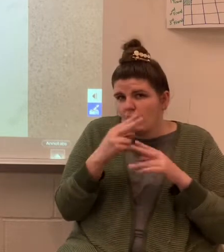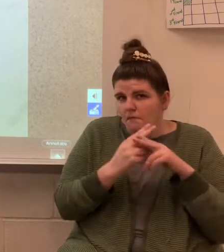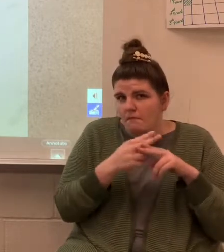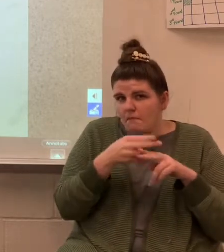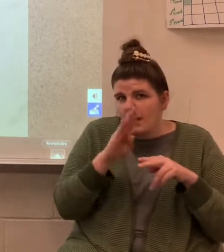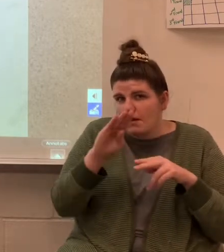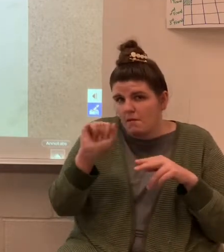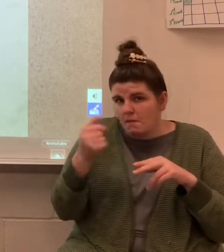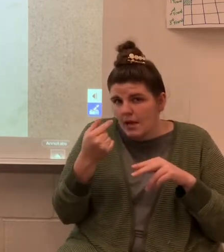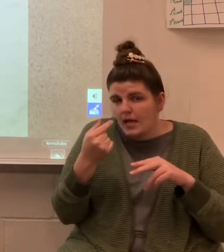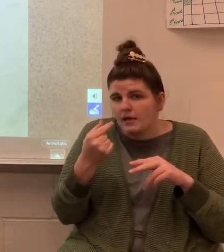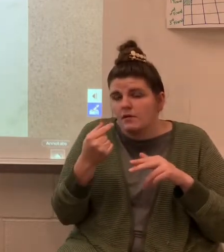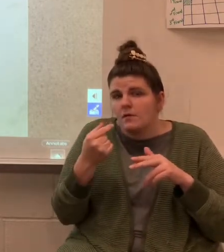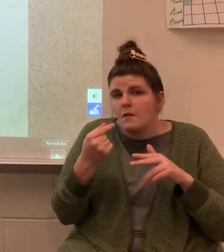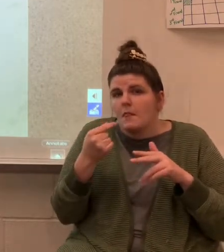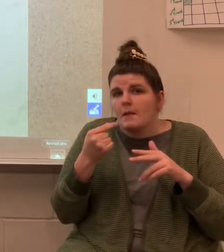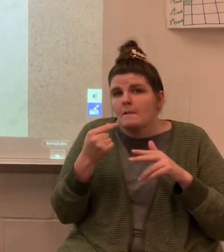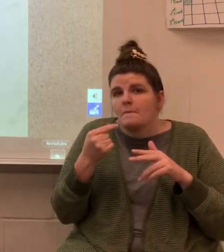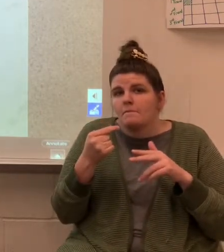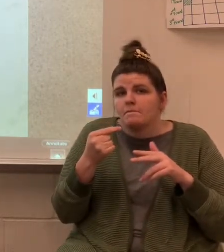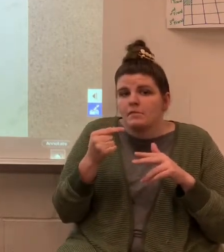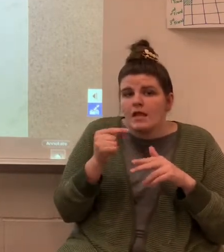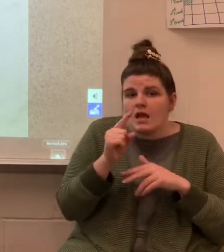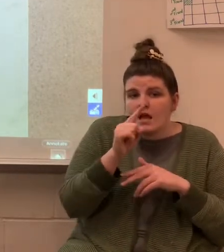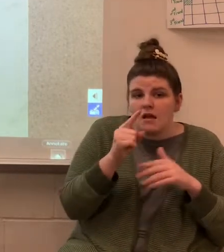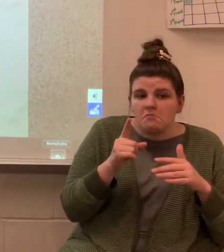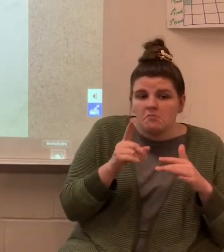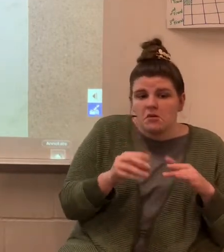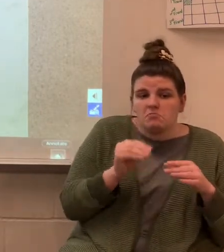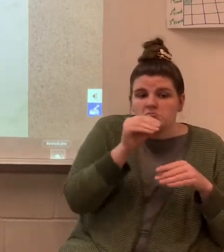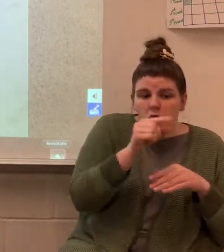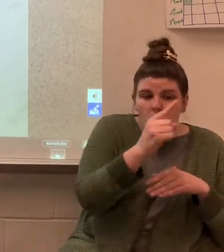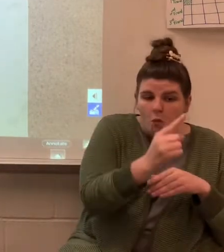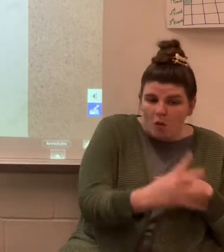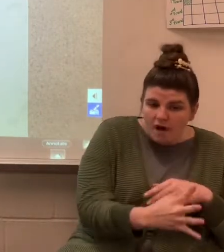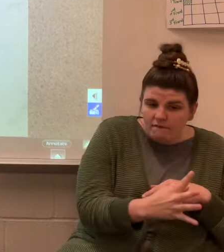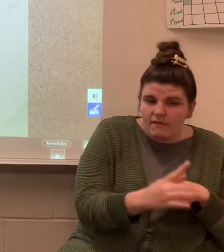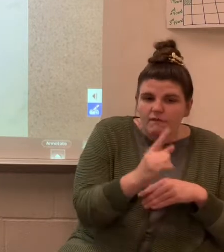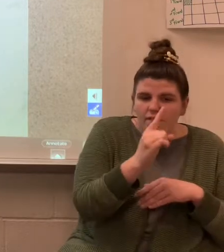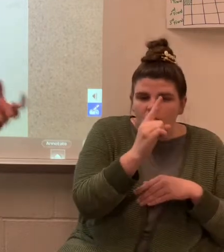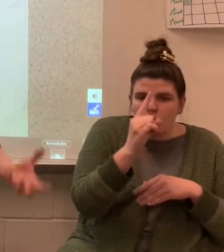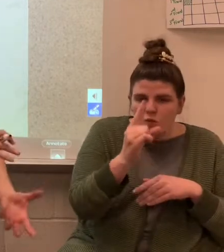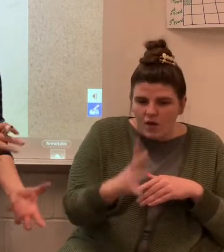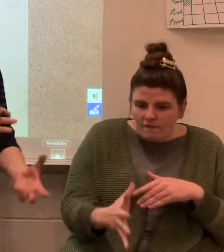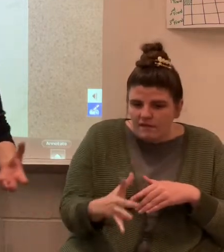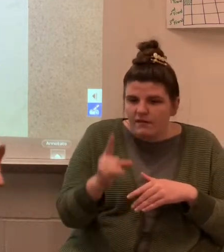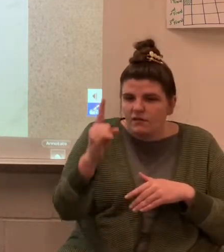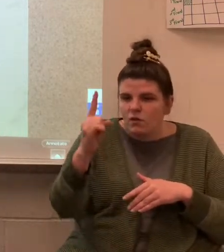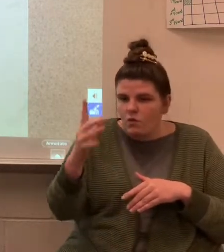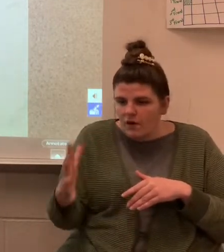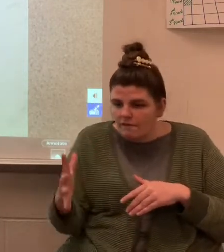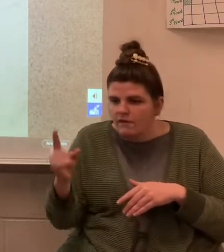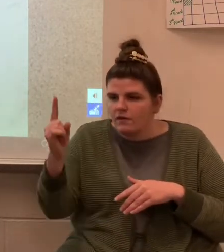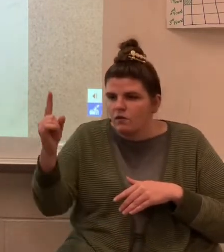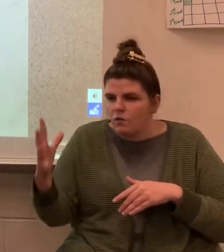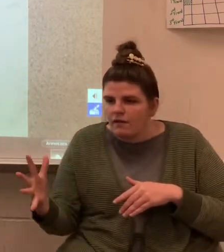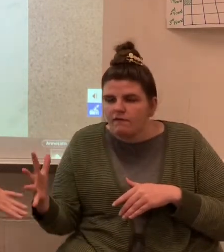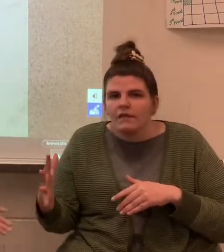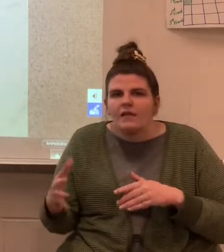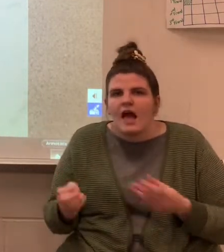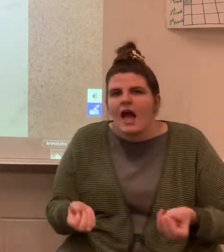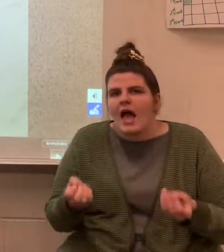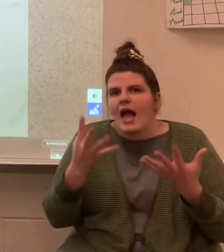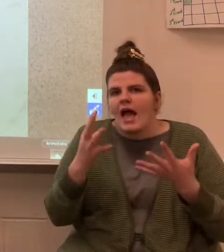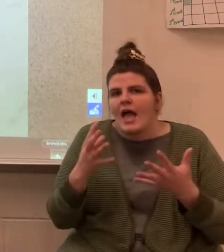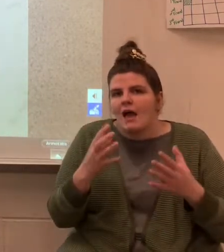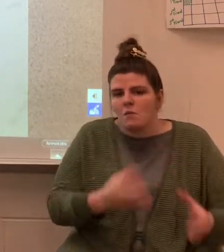have these pots out here. I go up to one, I put 1/5 of the potting soil, and 1/5 of the potting soil, and 1/5 of the potting soil. How many